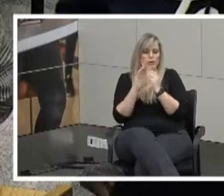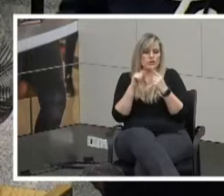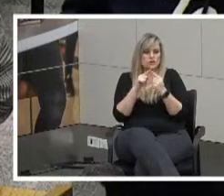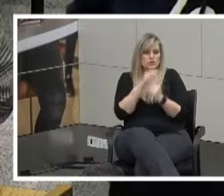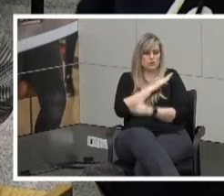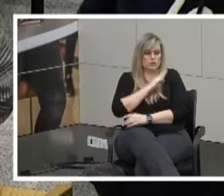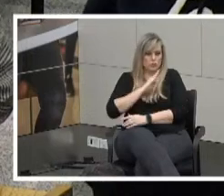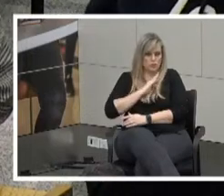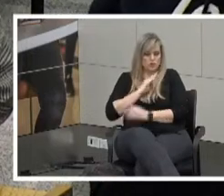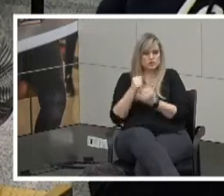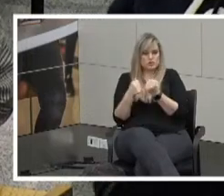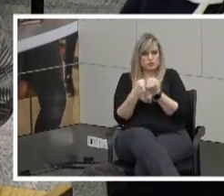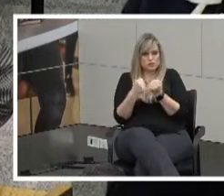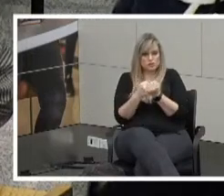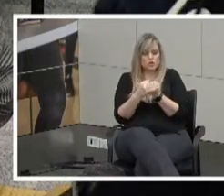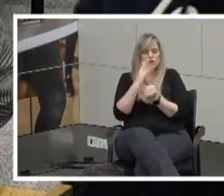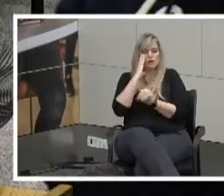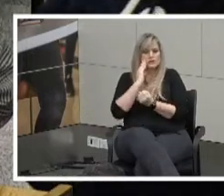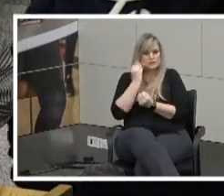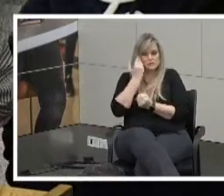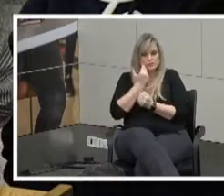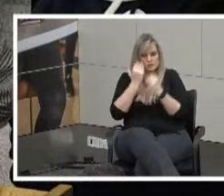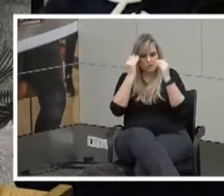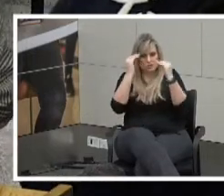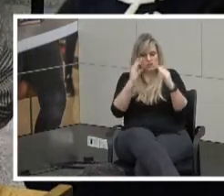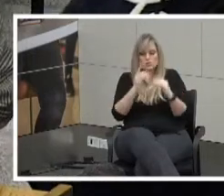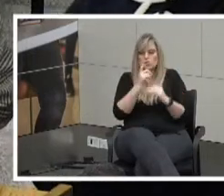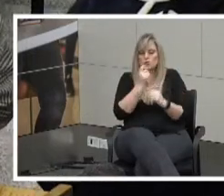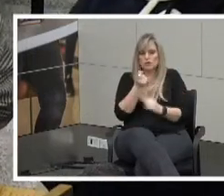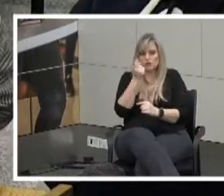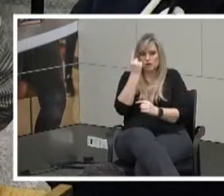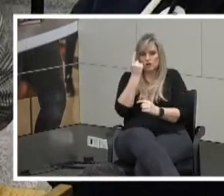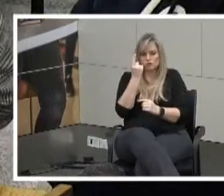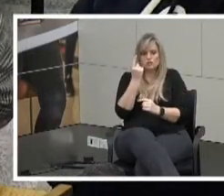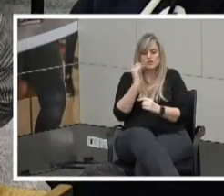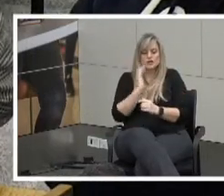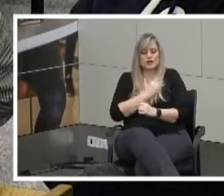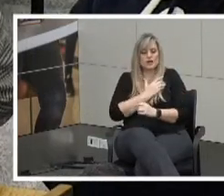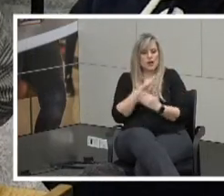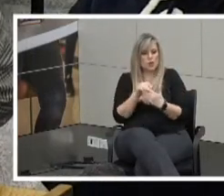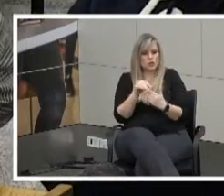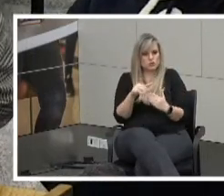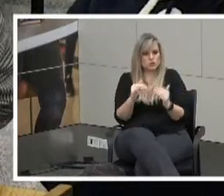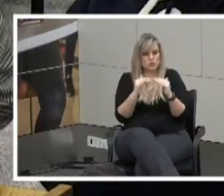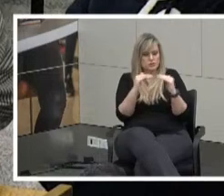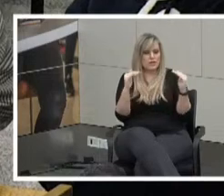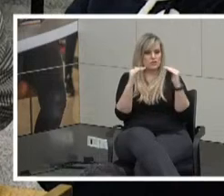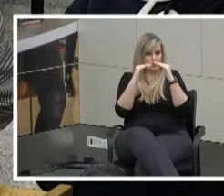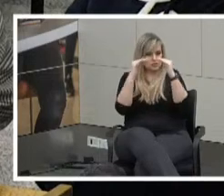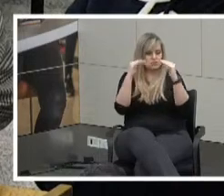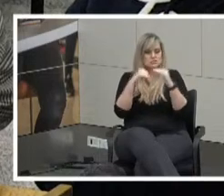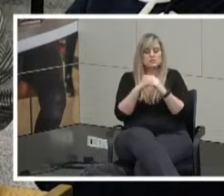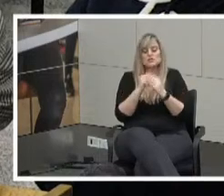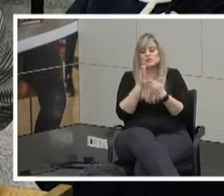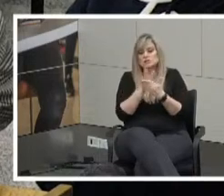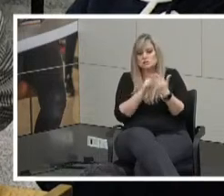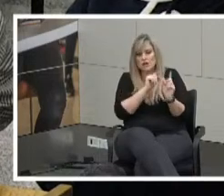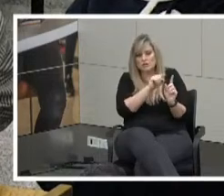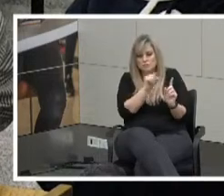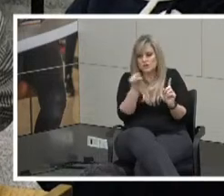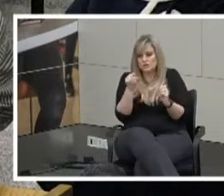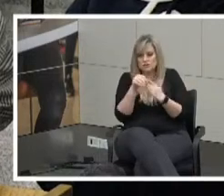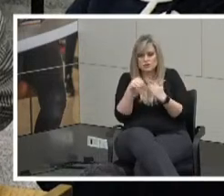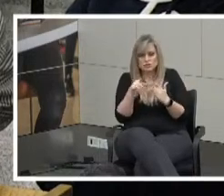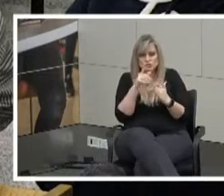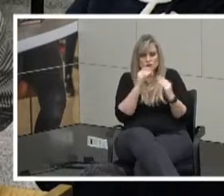board is to support experience teachers who know the level of our students are the level which our students are on some of the students I